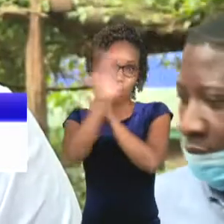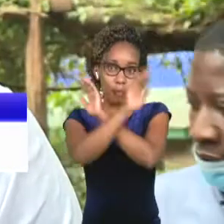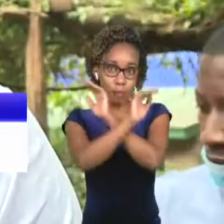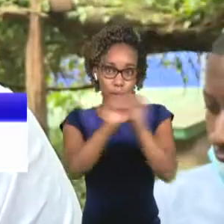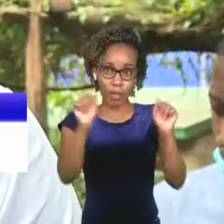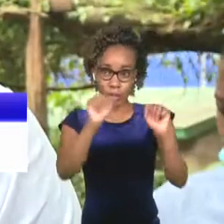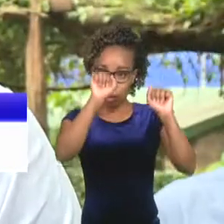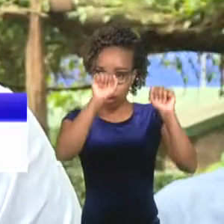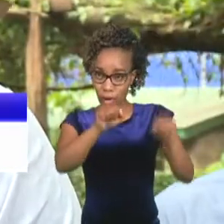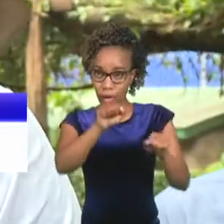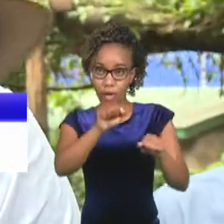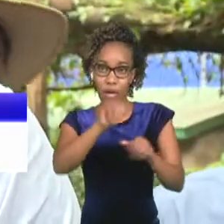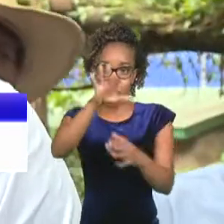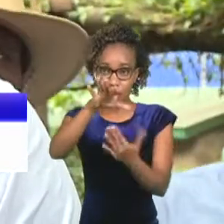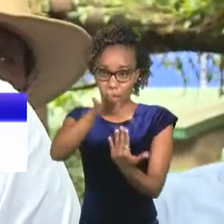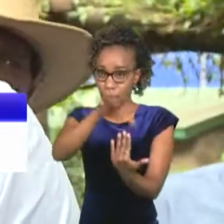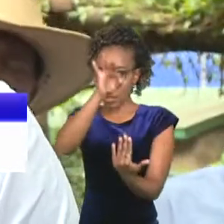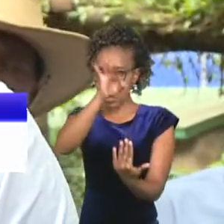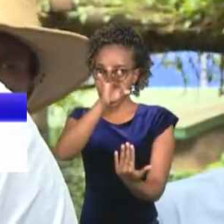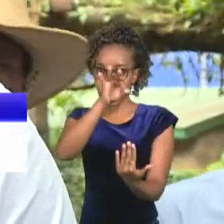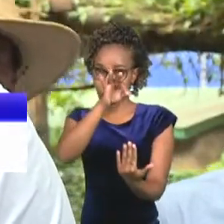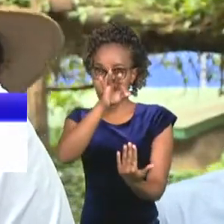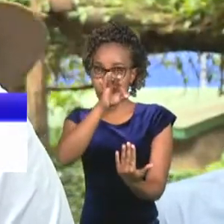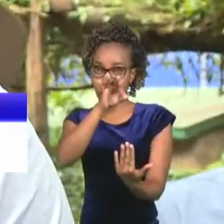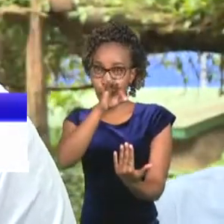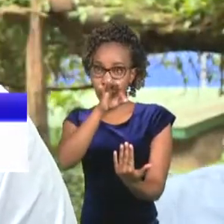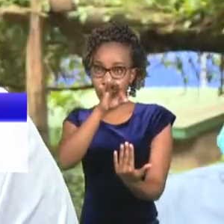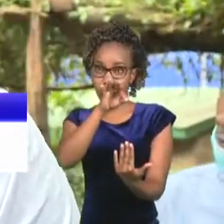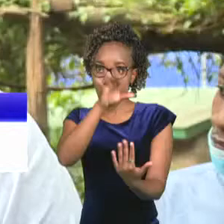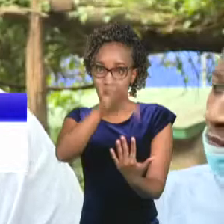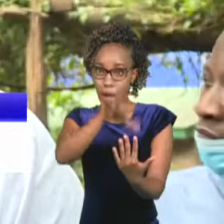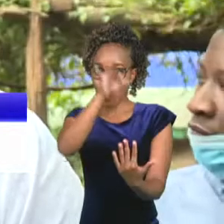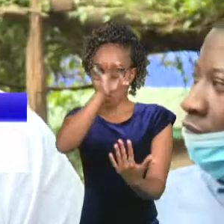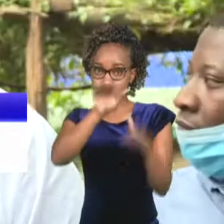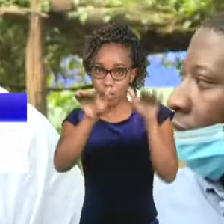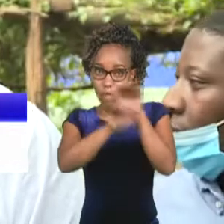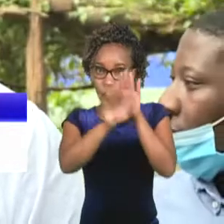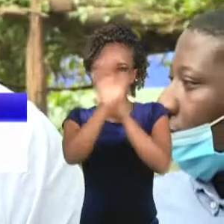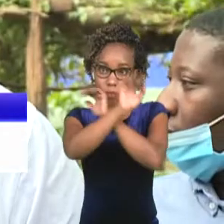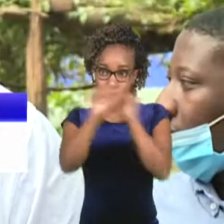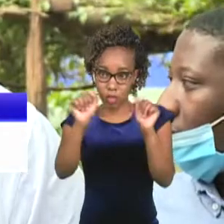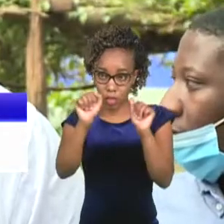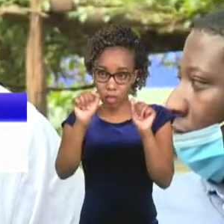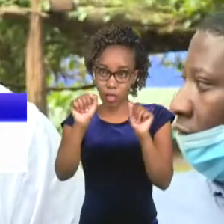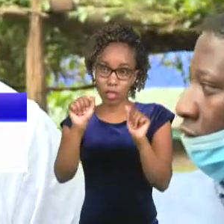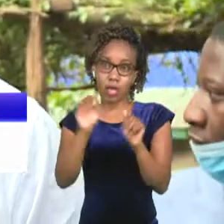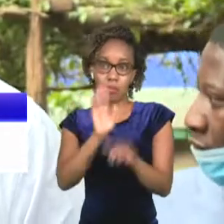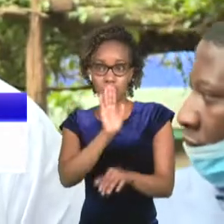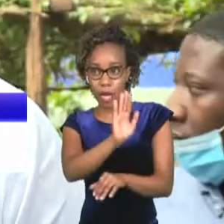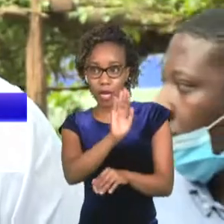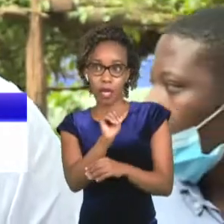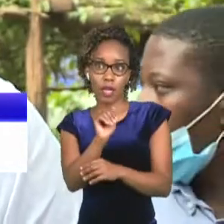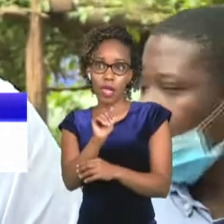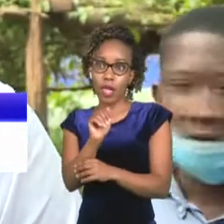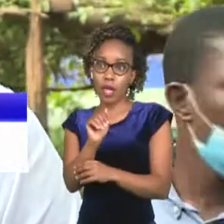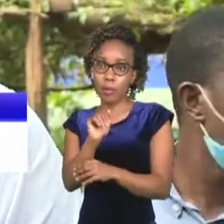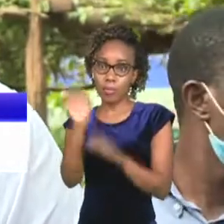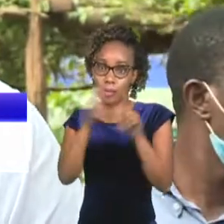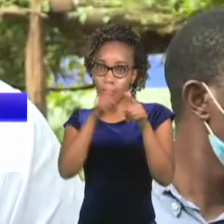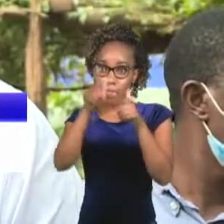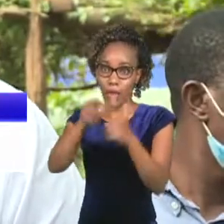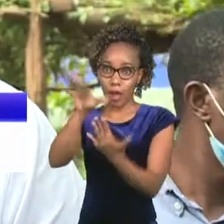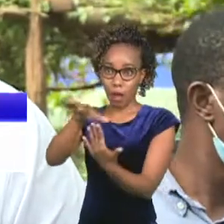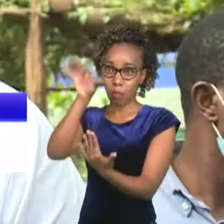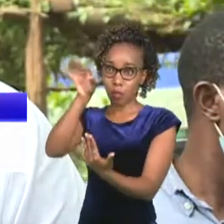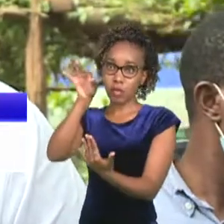kuwa yeye ndio ana-elect, yeye ndio ana-appoint the deputy president wake. Anakuja